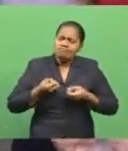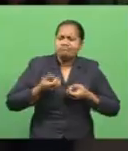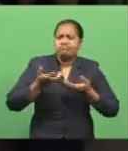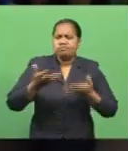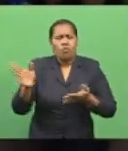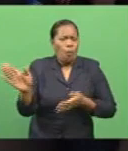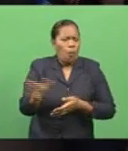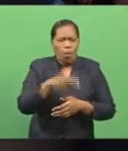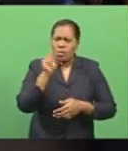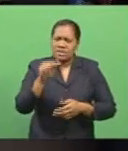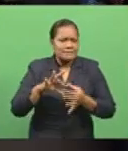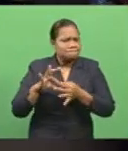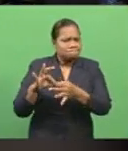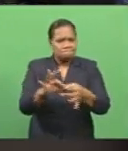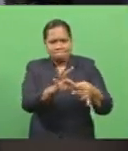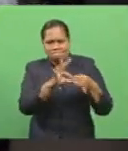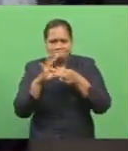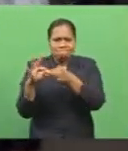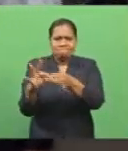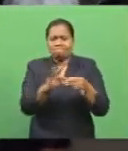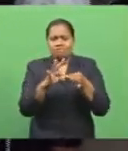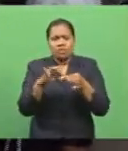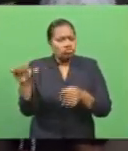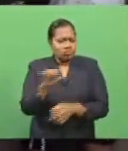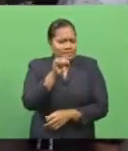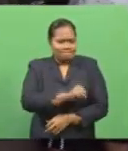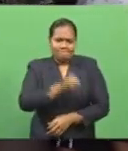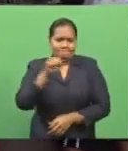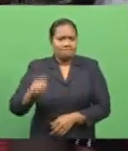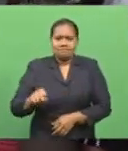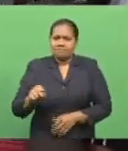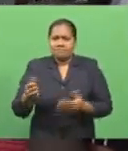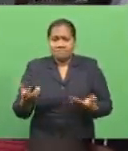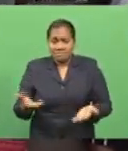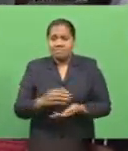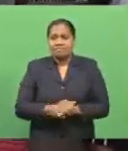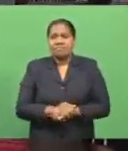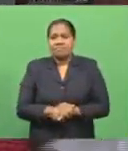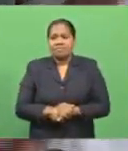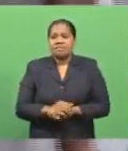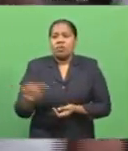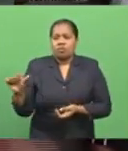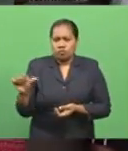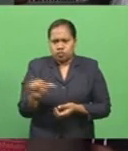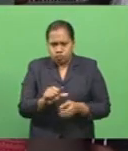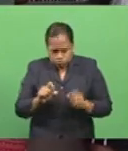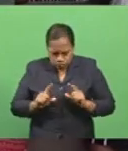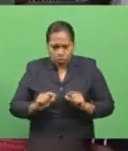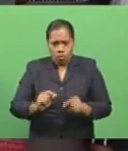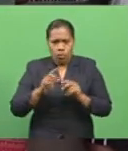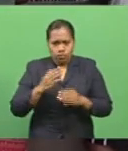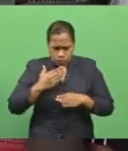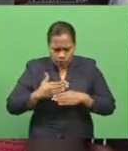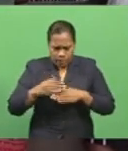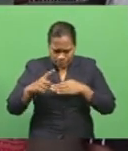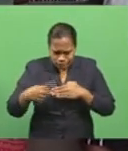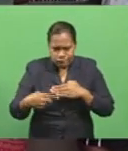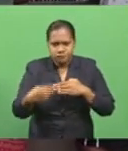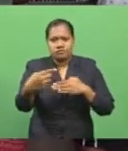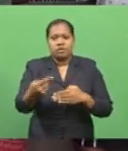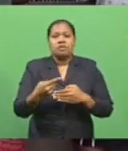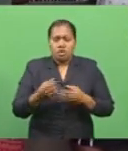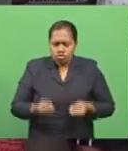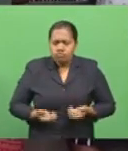work together and get serious about the sector and their goal to be self-sufficient and resilient by producing food